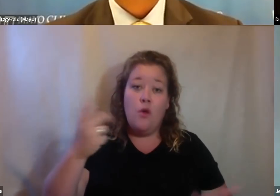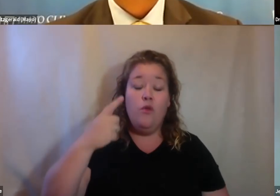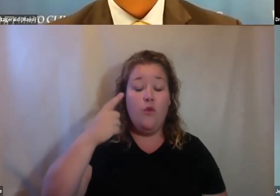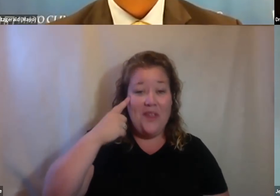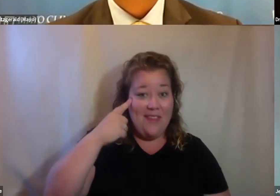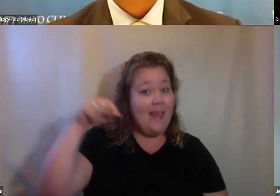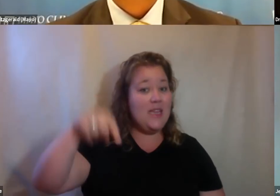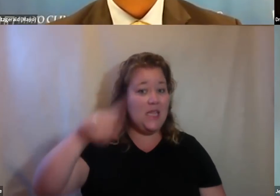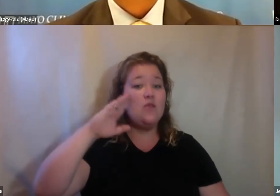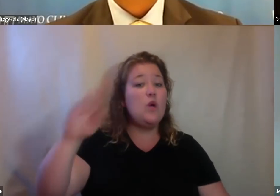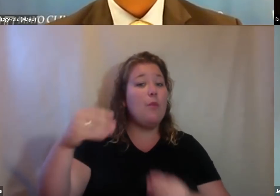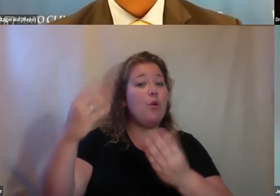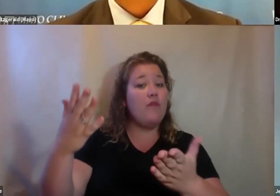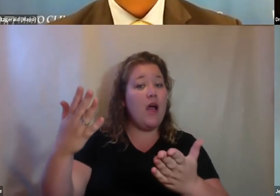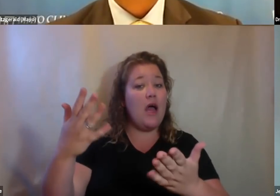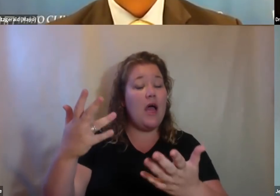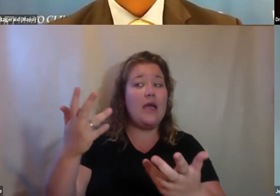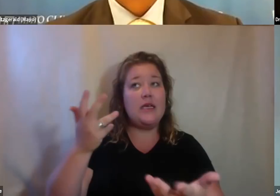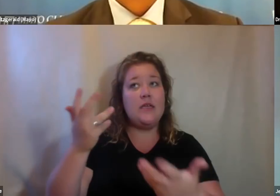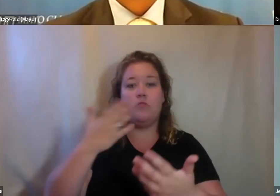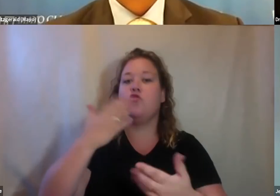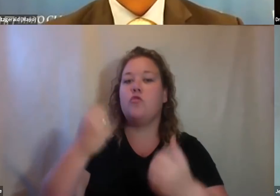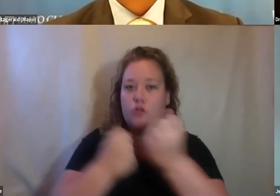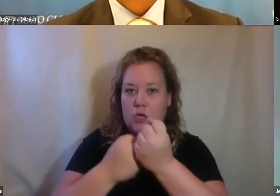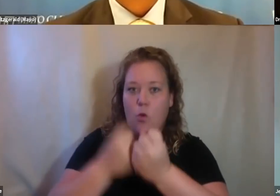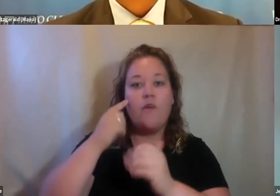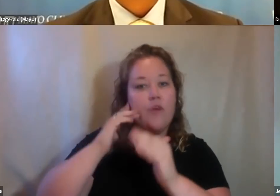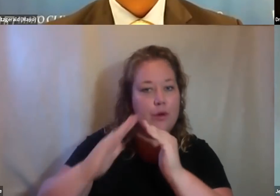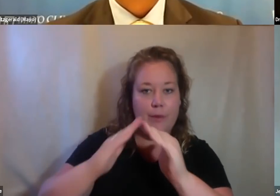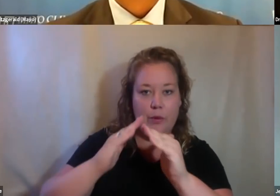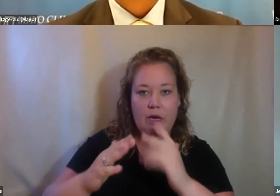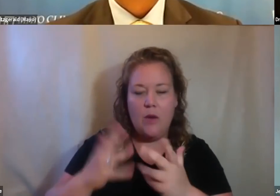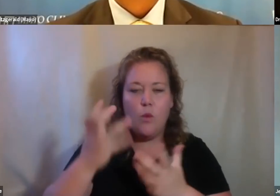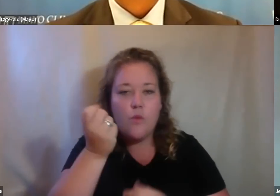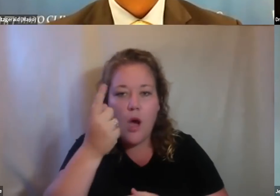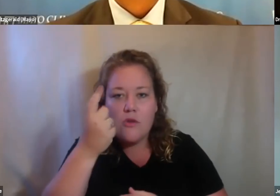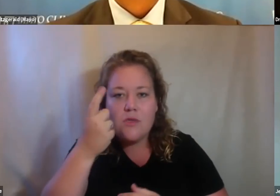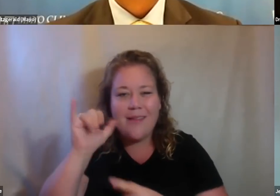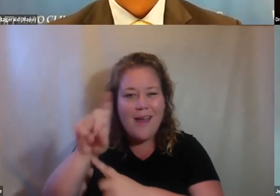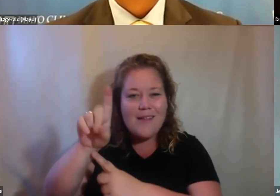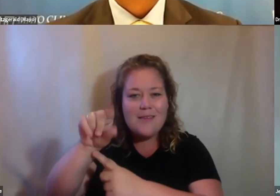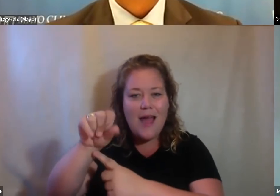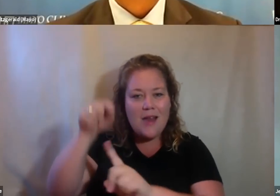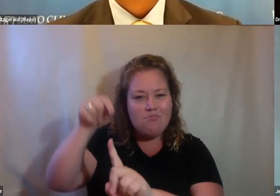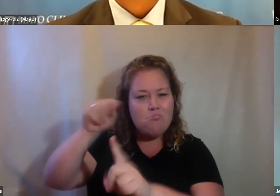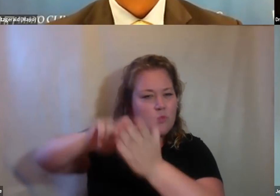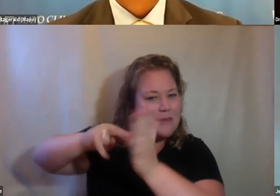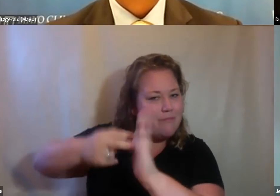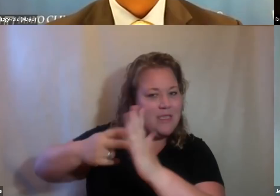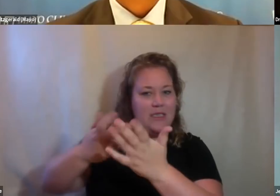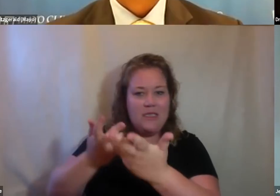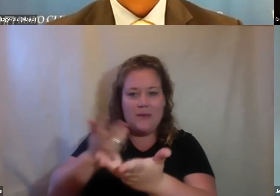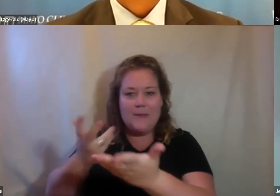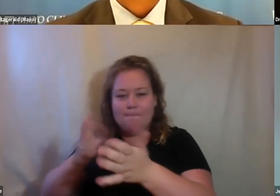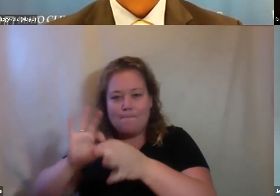provide that level of support for our community, both to understand what the data says and to know what to do because